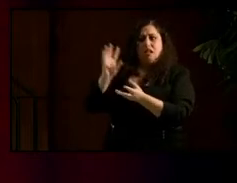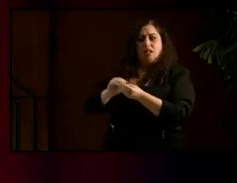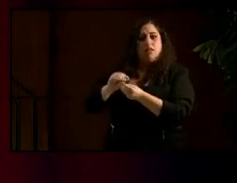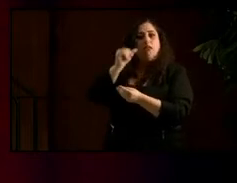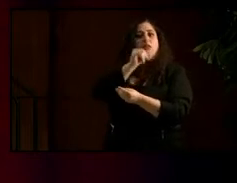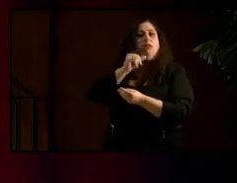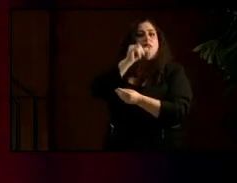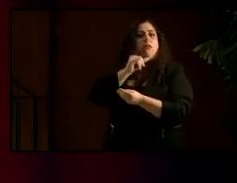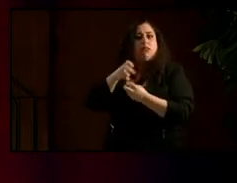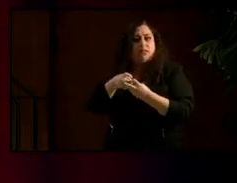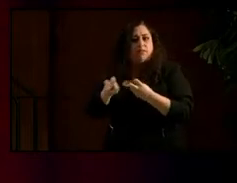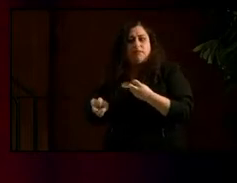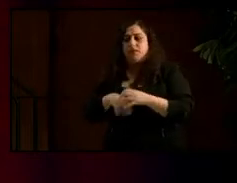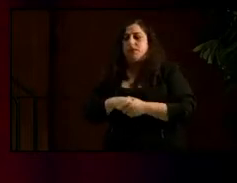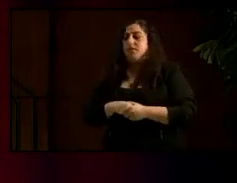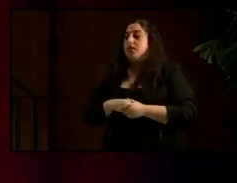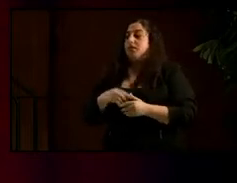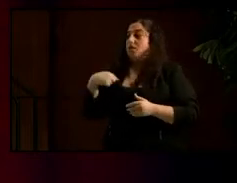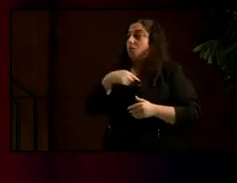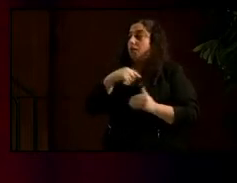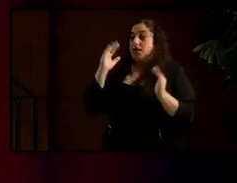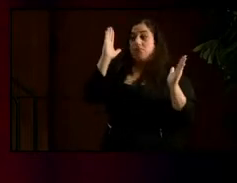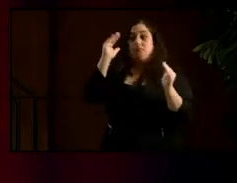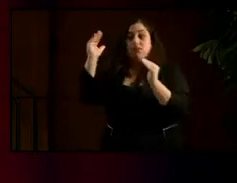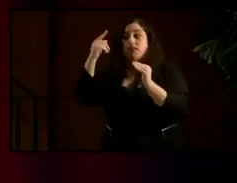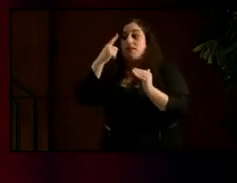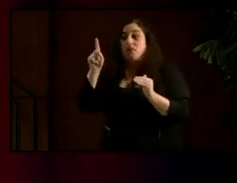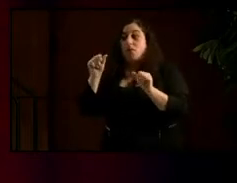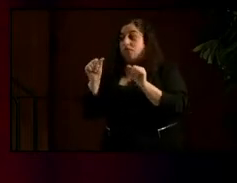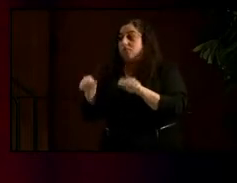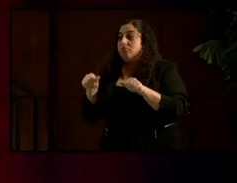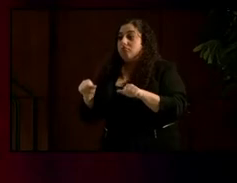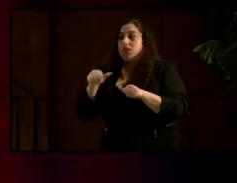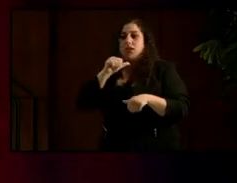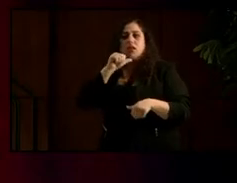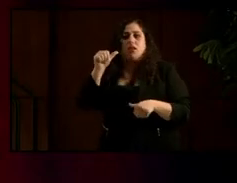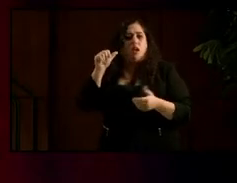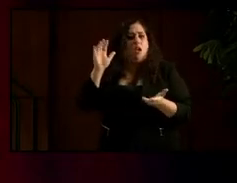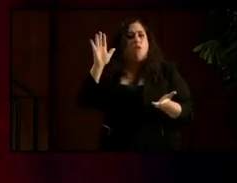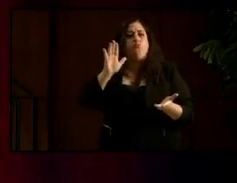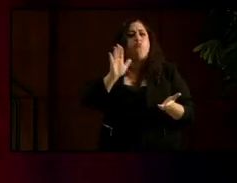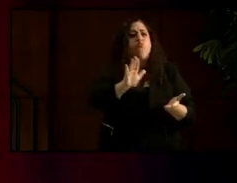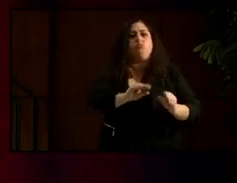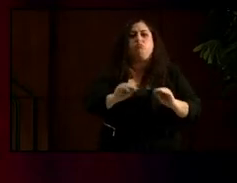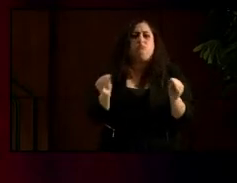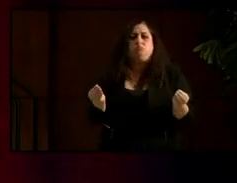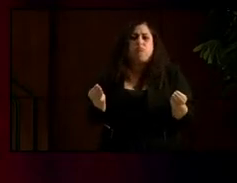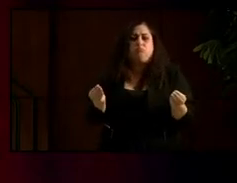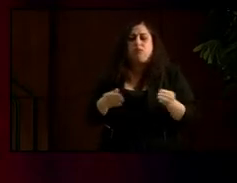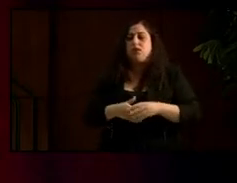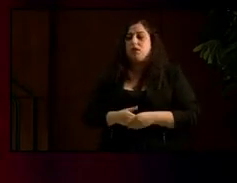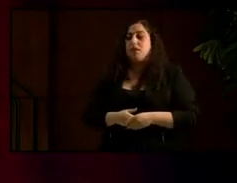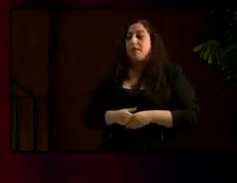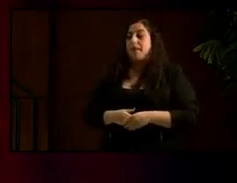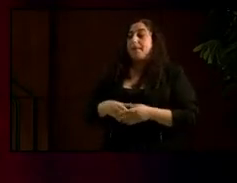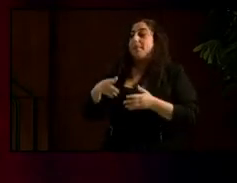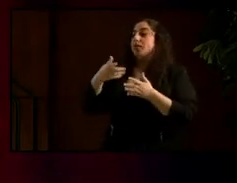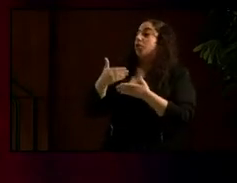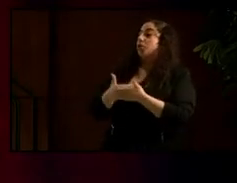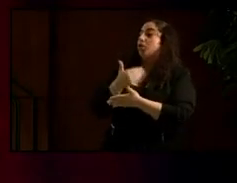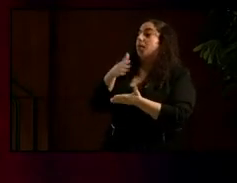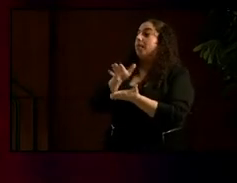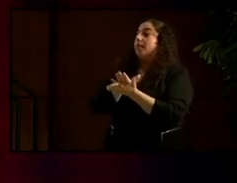aspirations and possibilities have not waned. And as another school year begins, my hope is that we launch with even